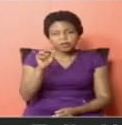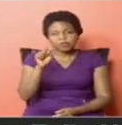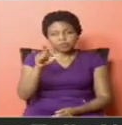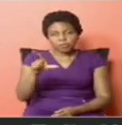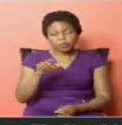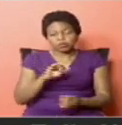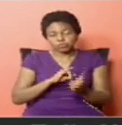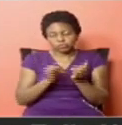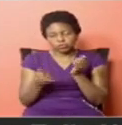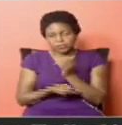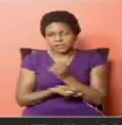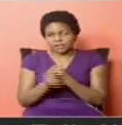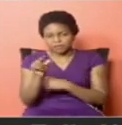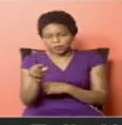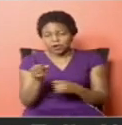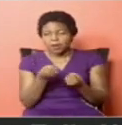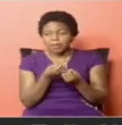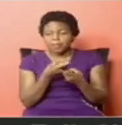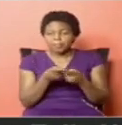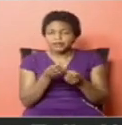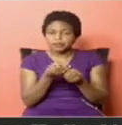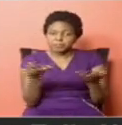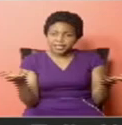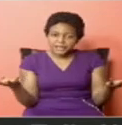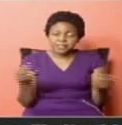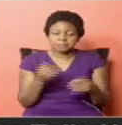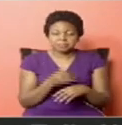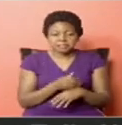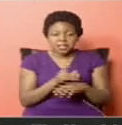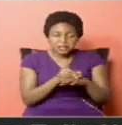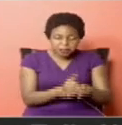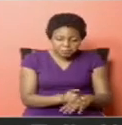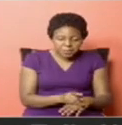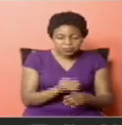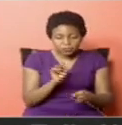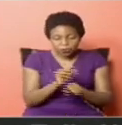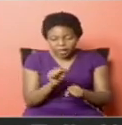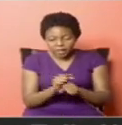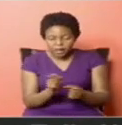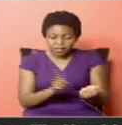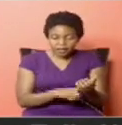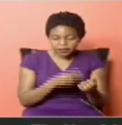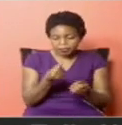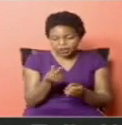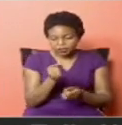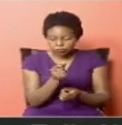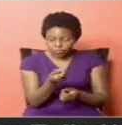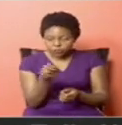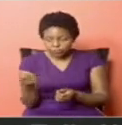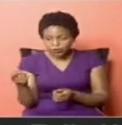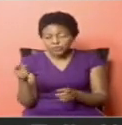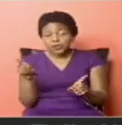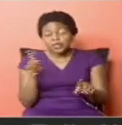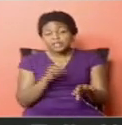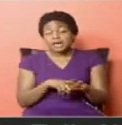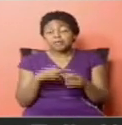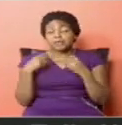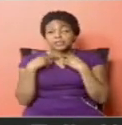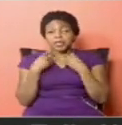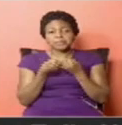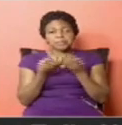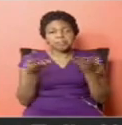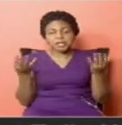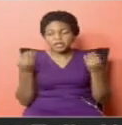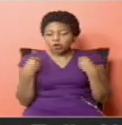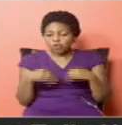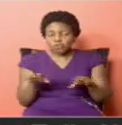of them live on meager savings. And during lockdown, and even right now to this time, many